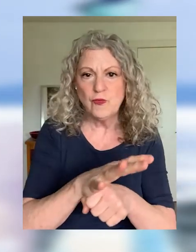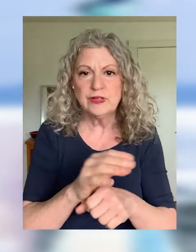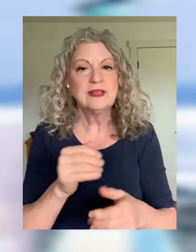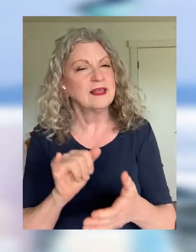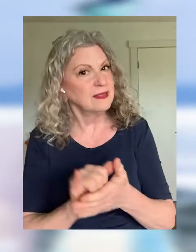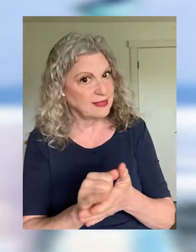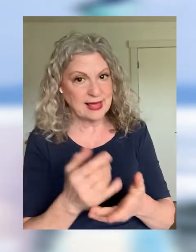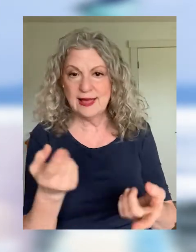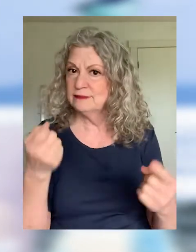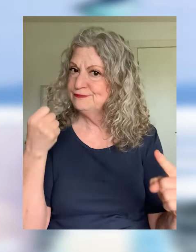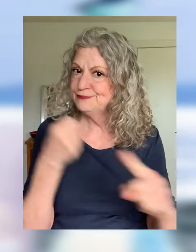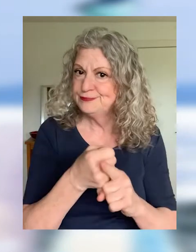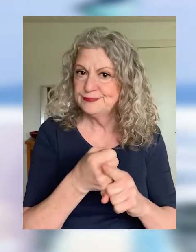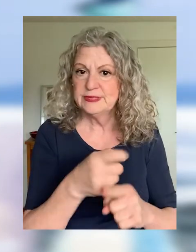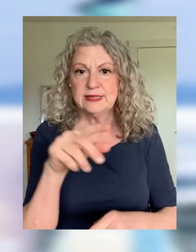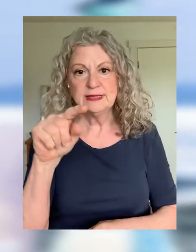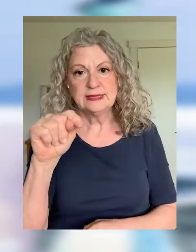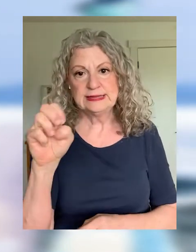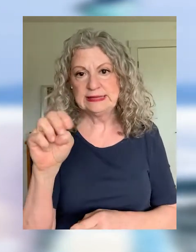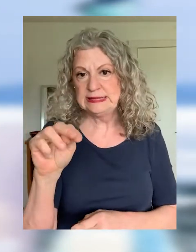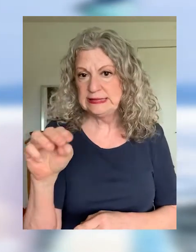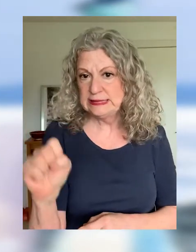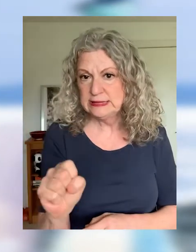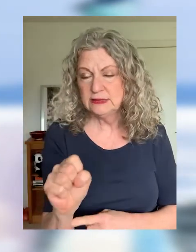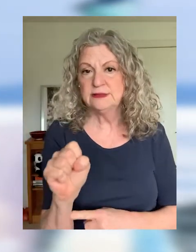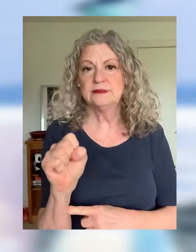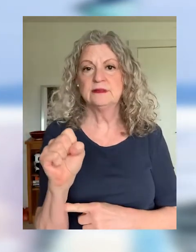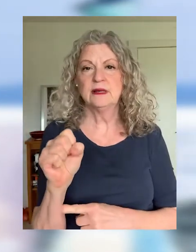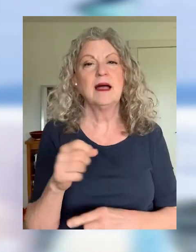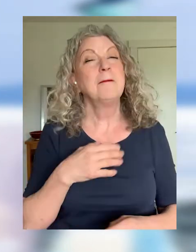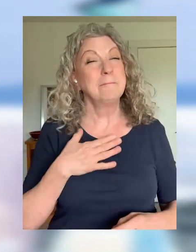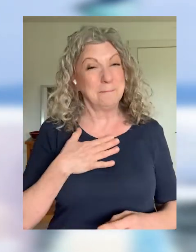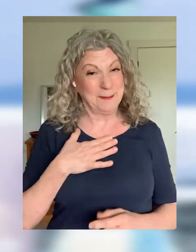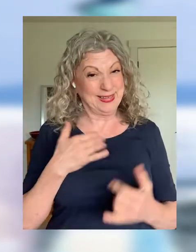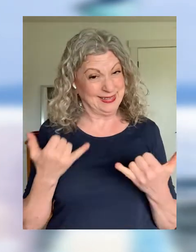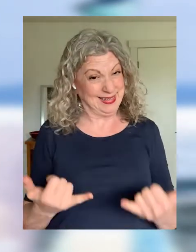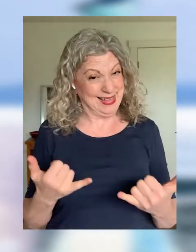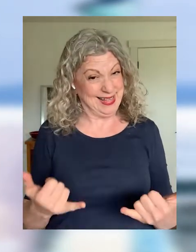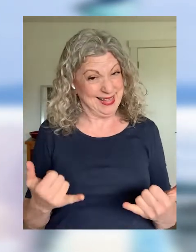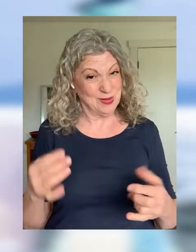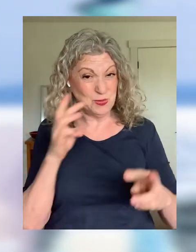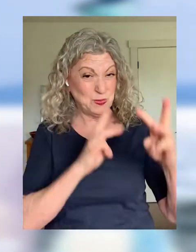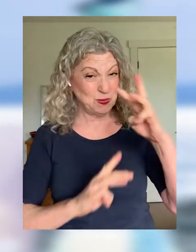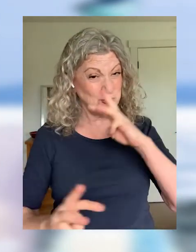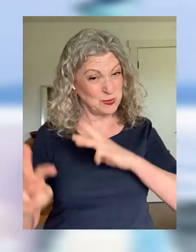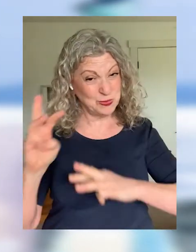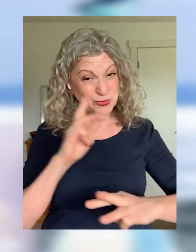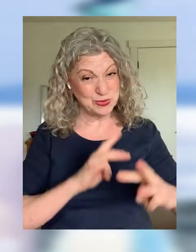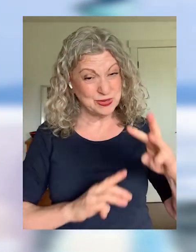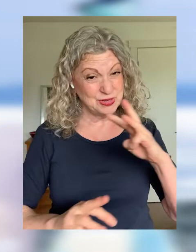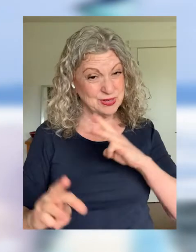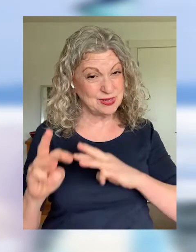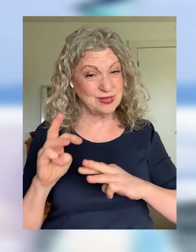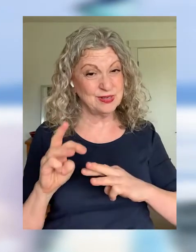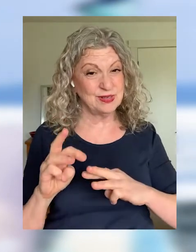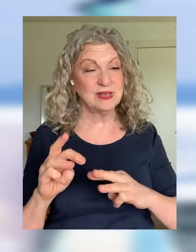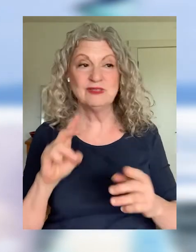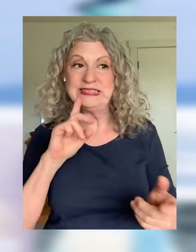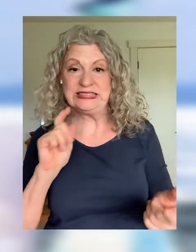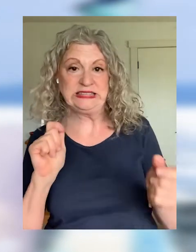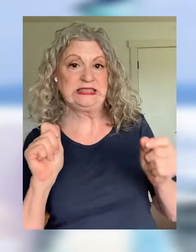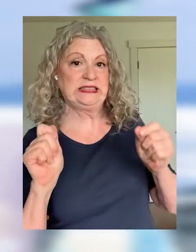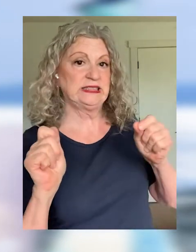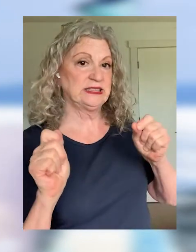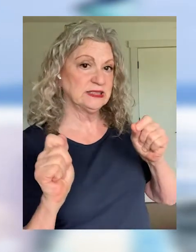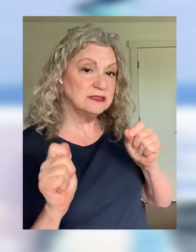strike a percentage of all teens who get COVID. My worry now, like so much of our lives and habits, has